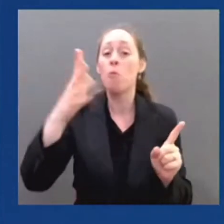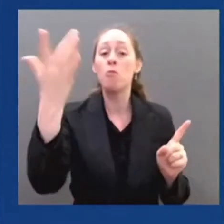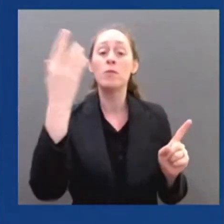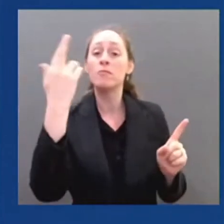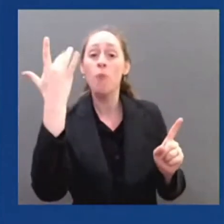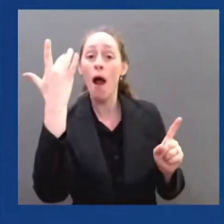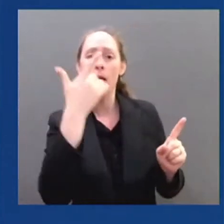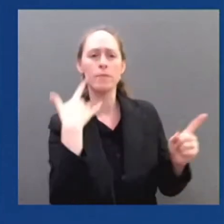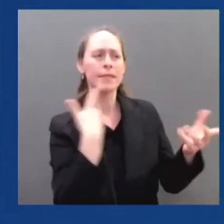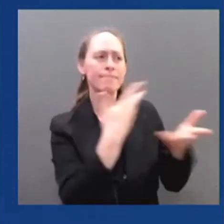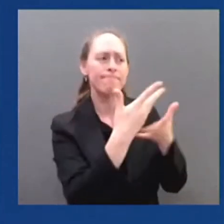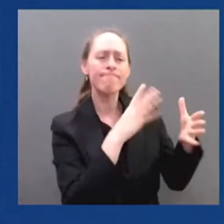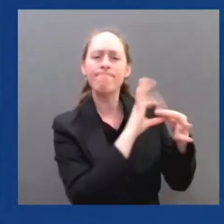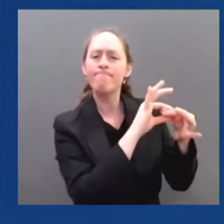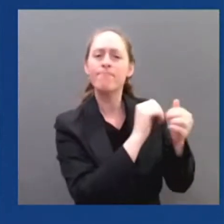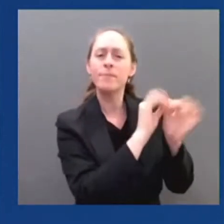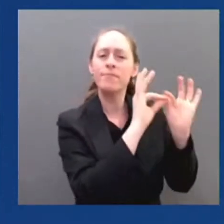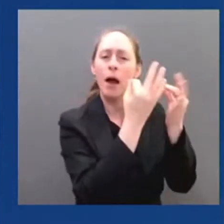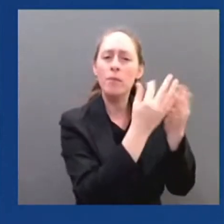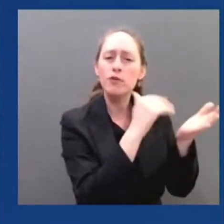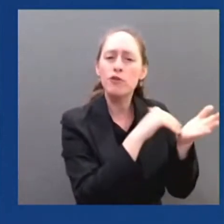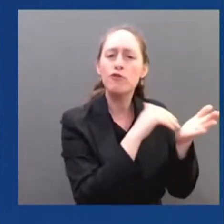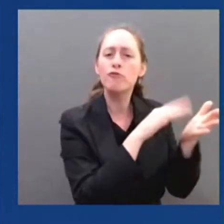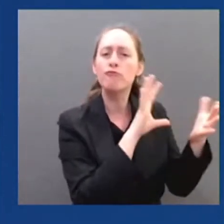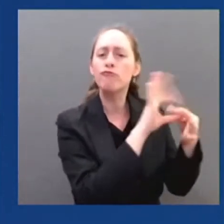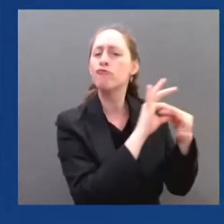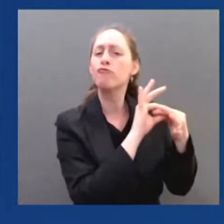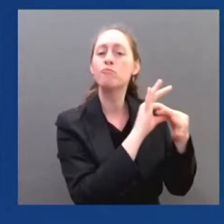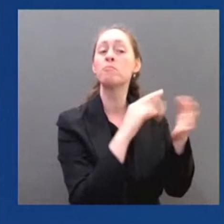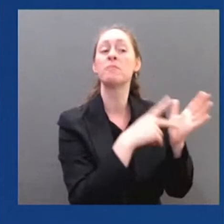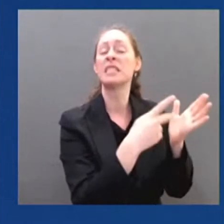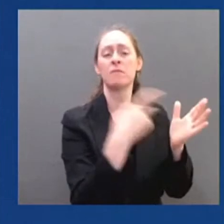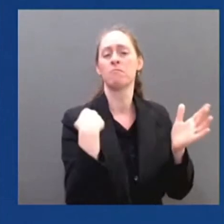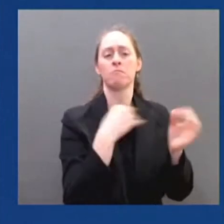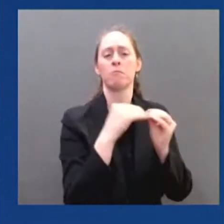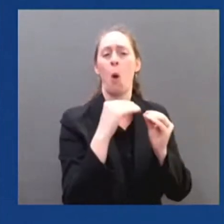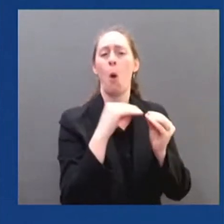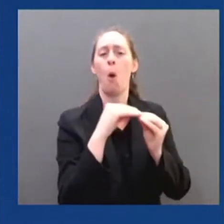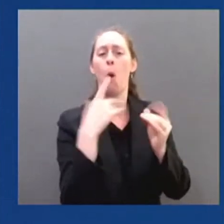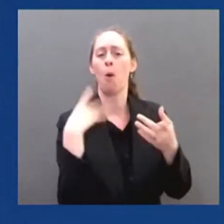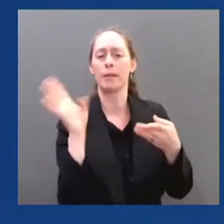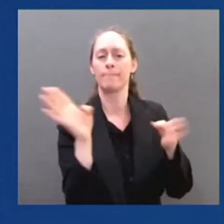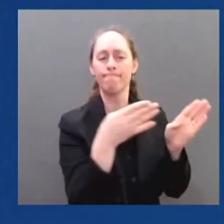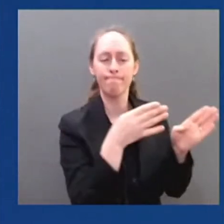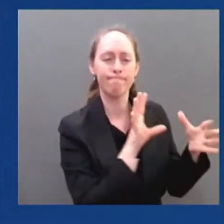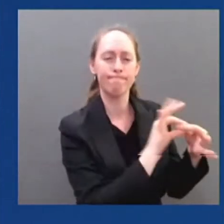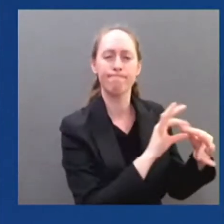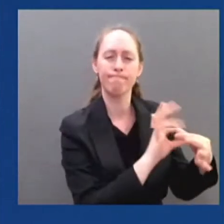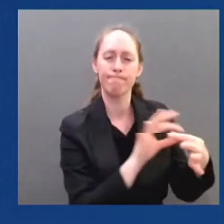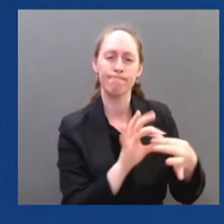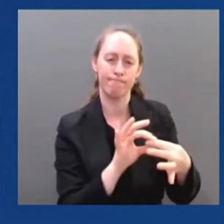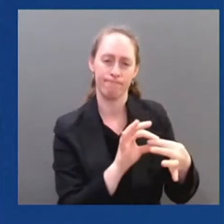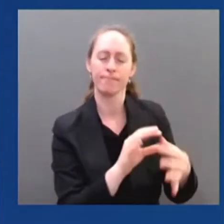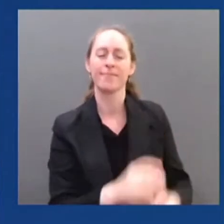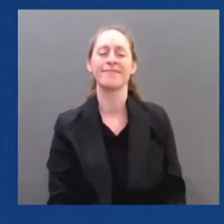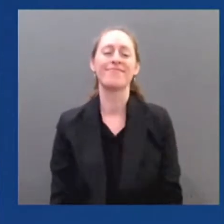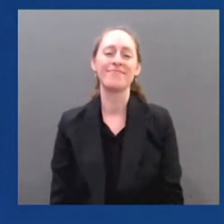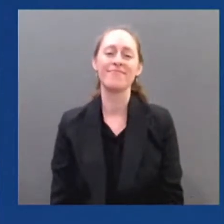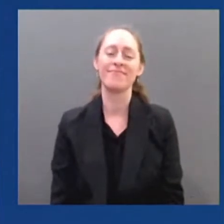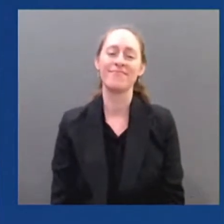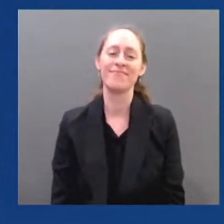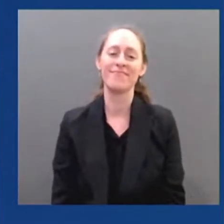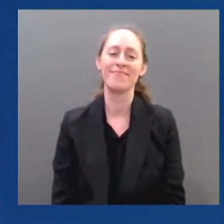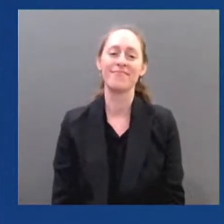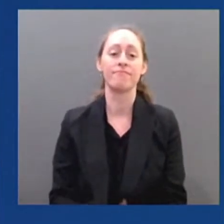our approach by very clear data that says that most parents want to vaccinate their littlest ones in familiar